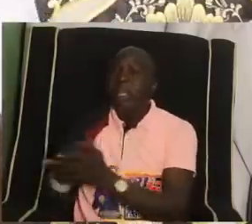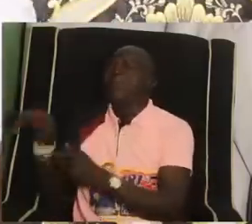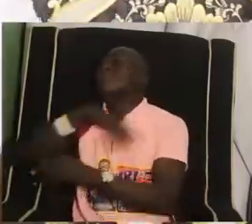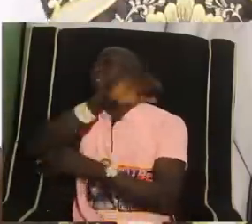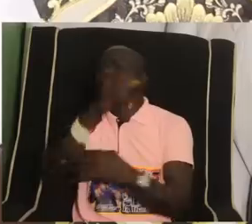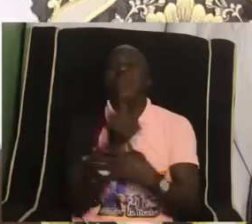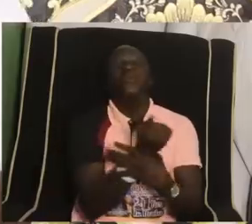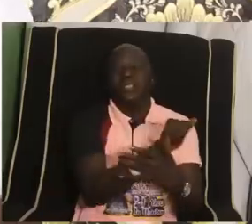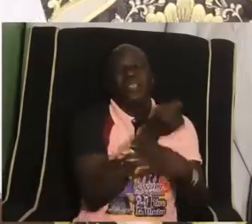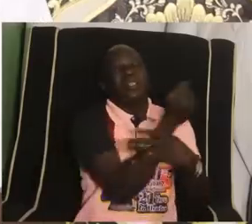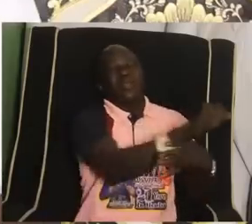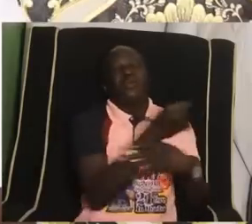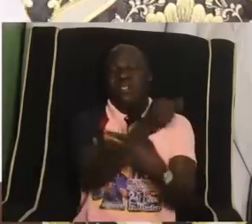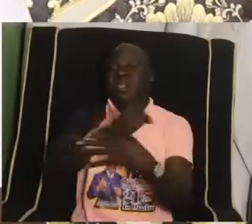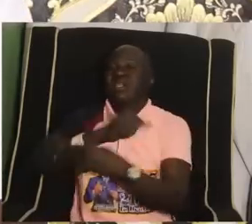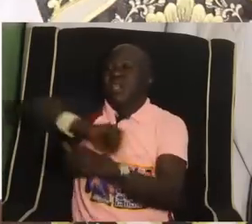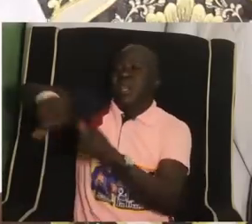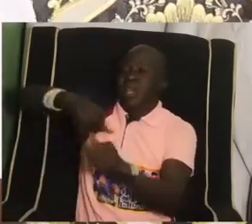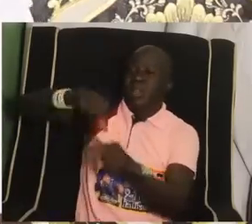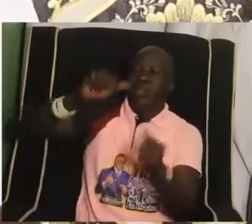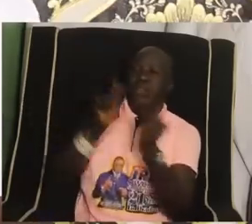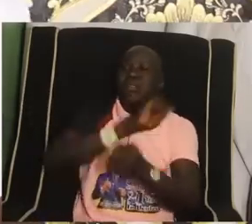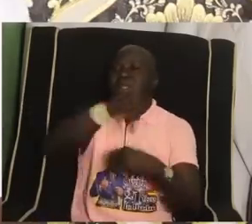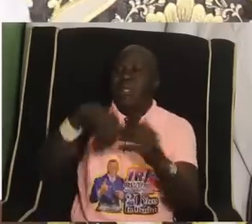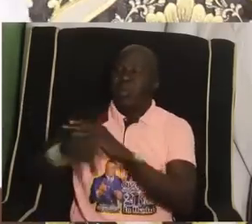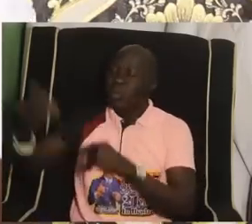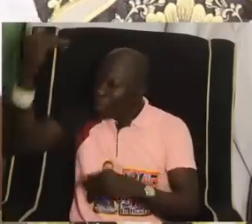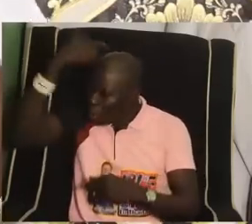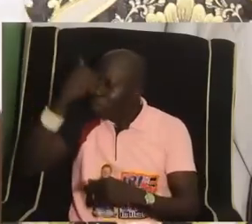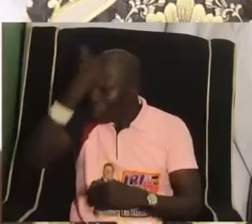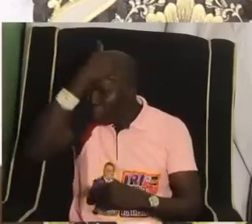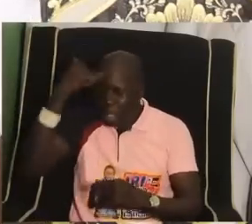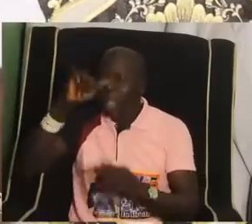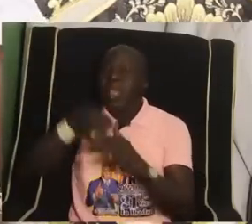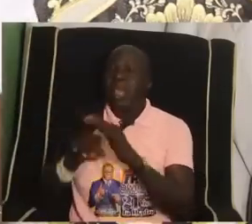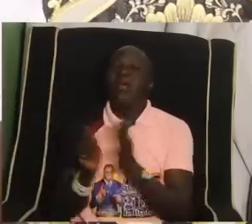Where they don't share anointing, they will anoint your head. They will anoint your head.